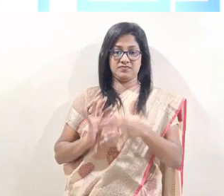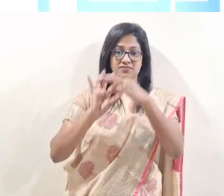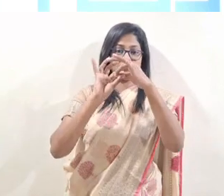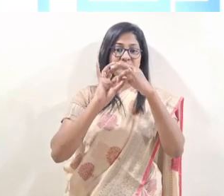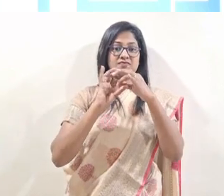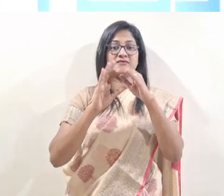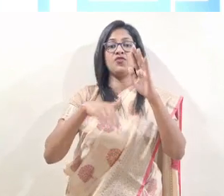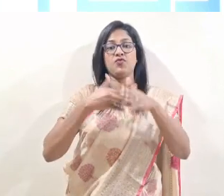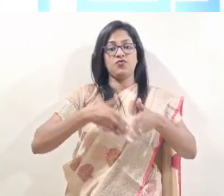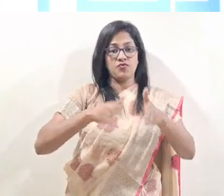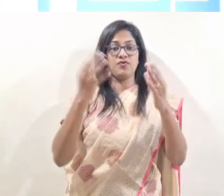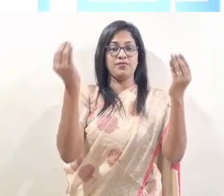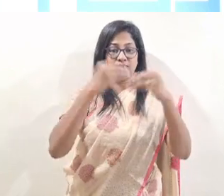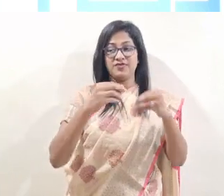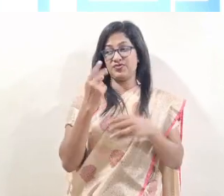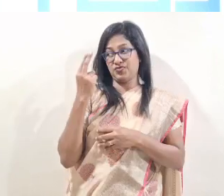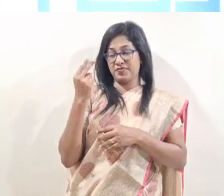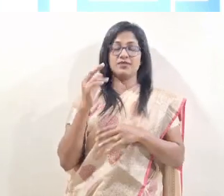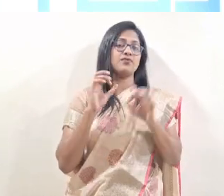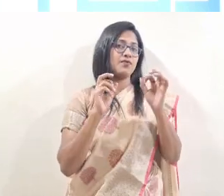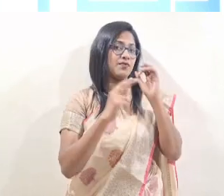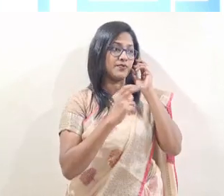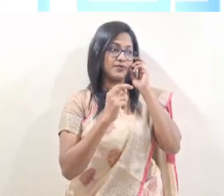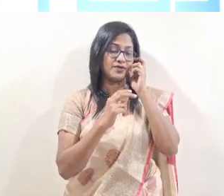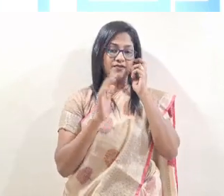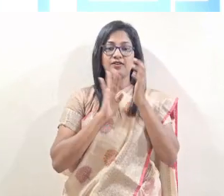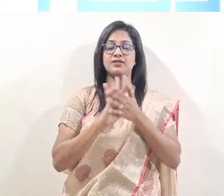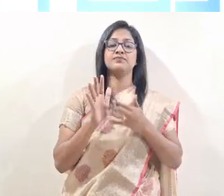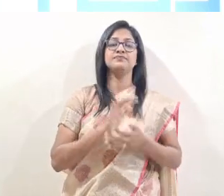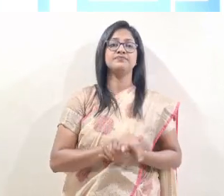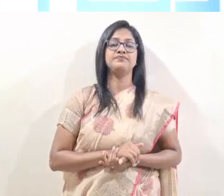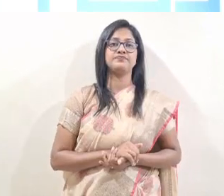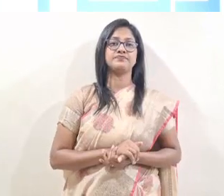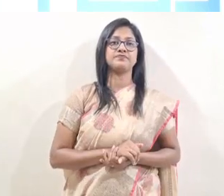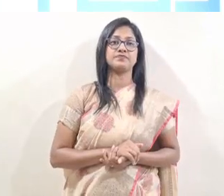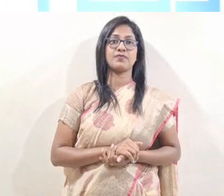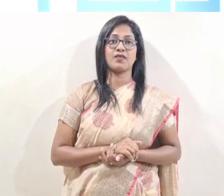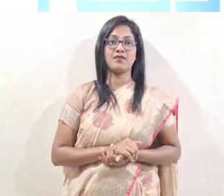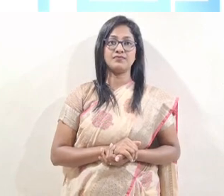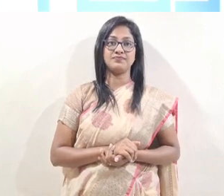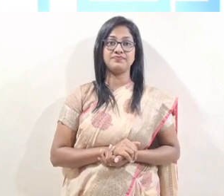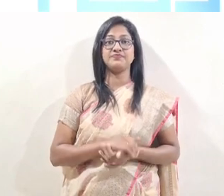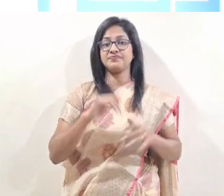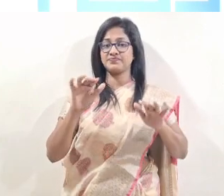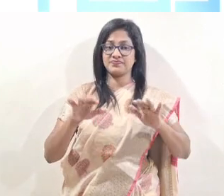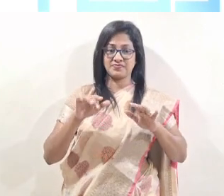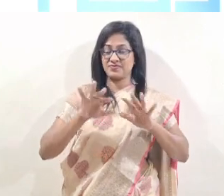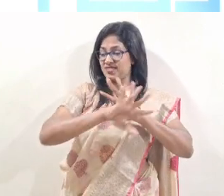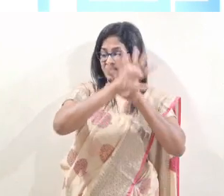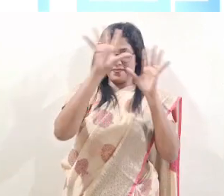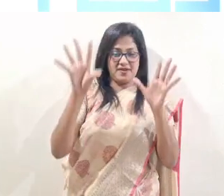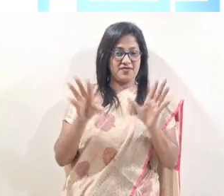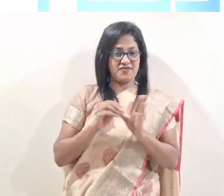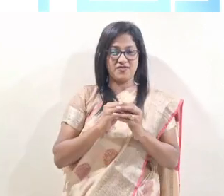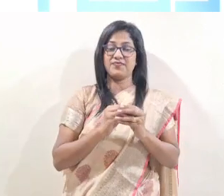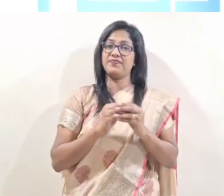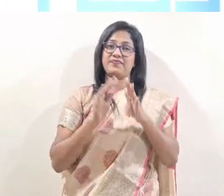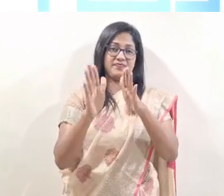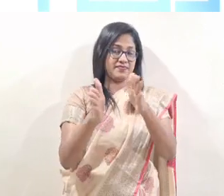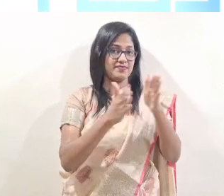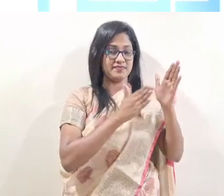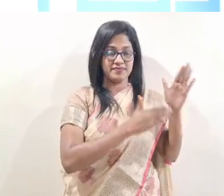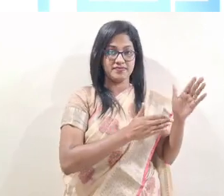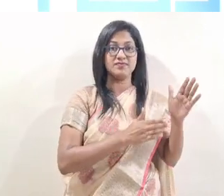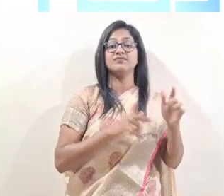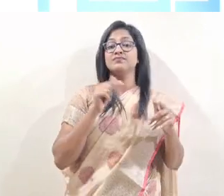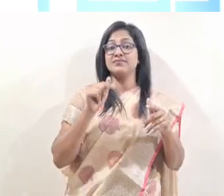with a road that will come above. Okay, I have 2 more minutes. Okay, I'll finish. So, apart from this, now there's